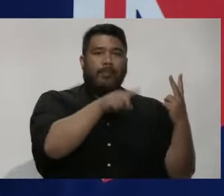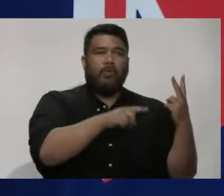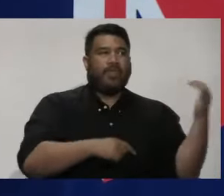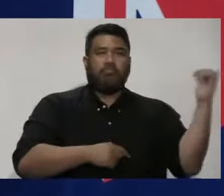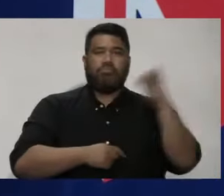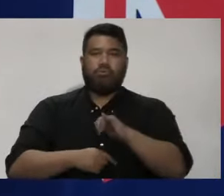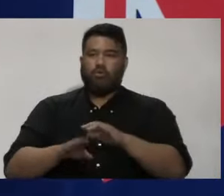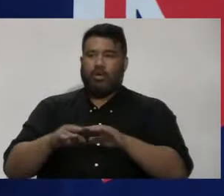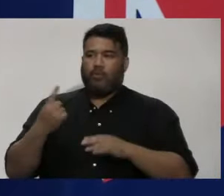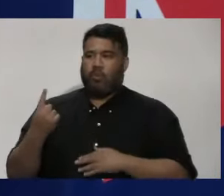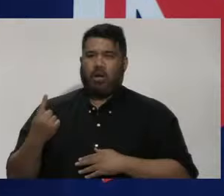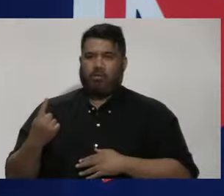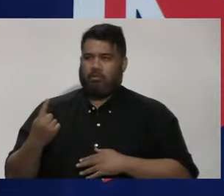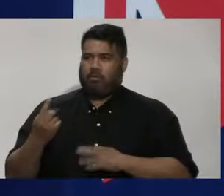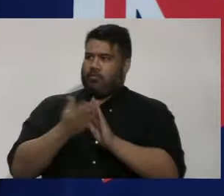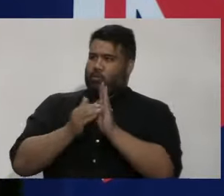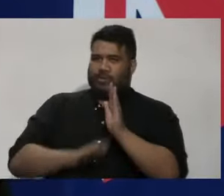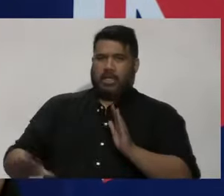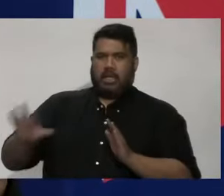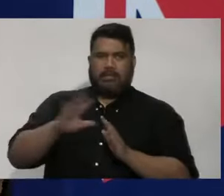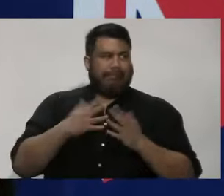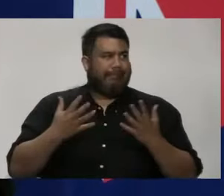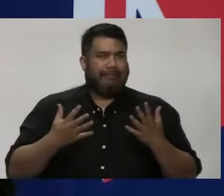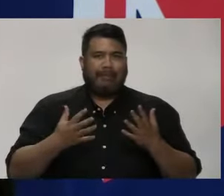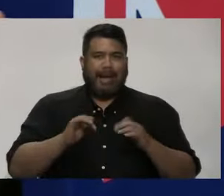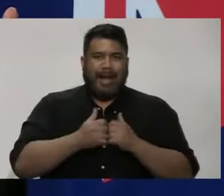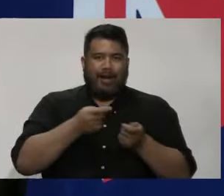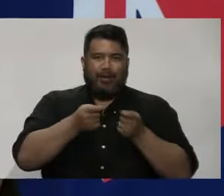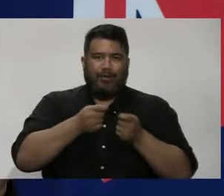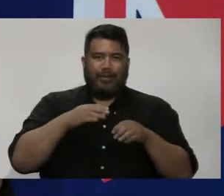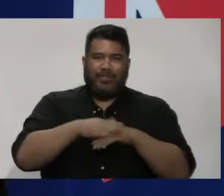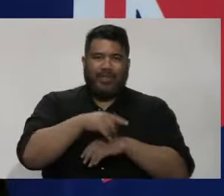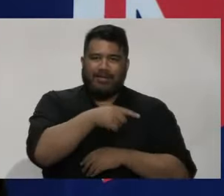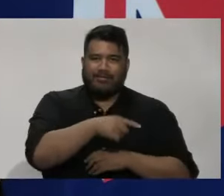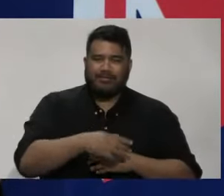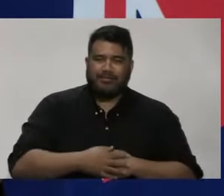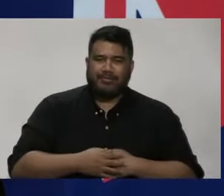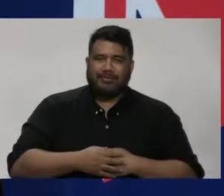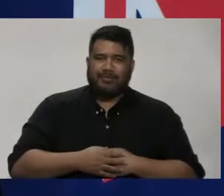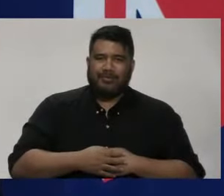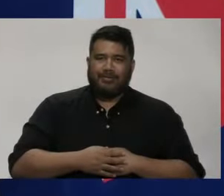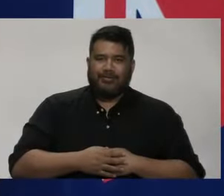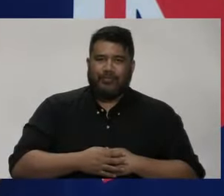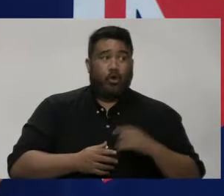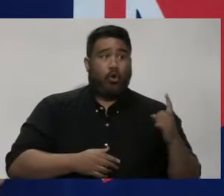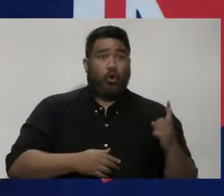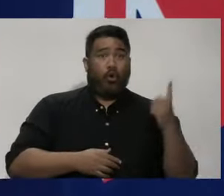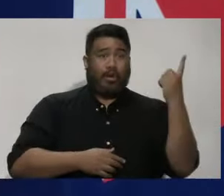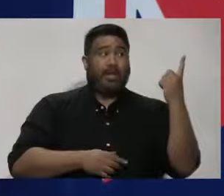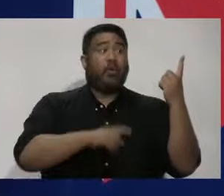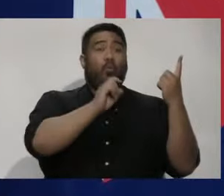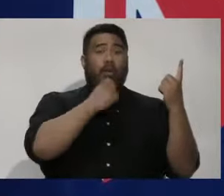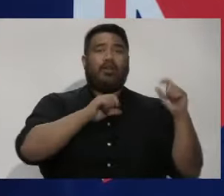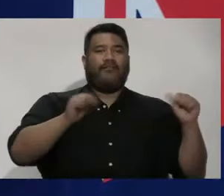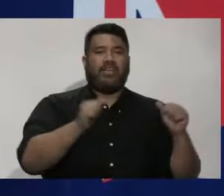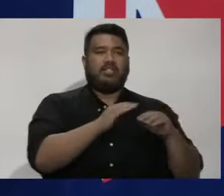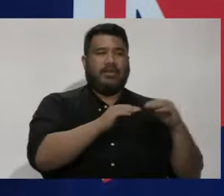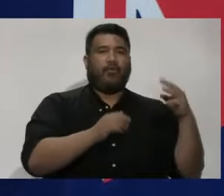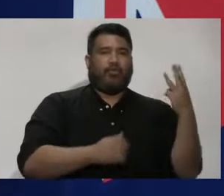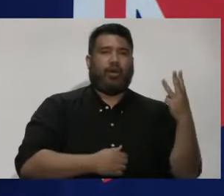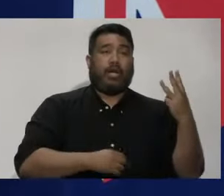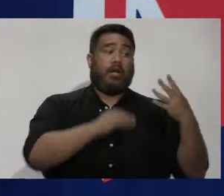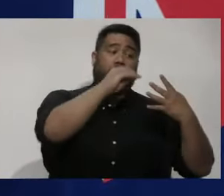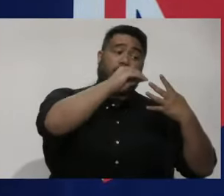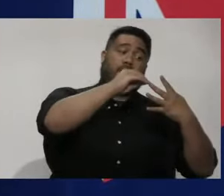So it's the enforceability issue. Keep in mind that Auckland is going to come out of level 3 restrictions. Once it comes into